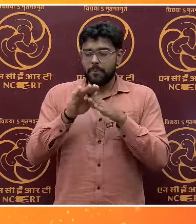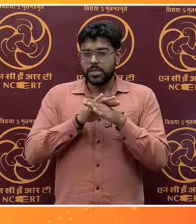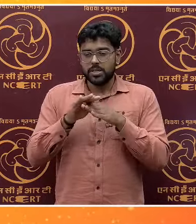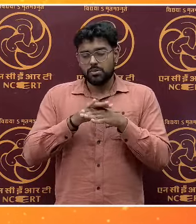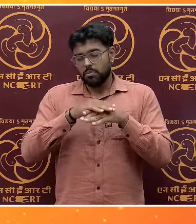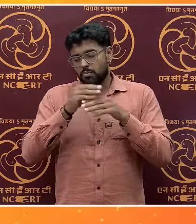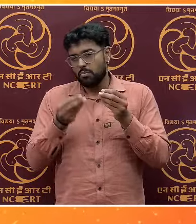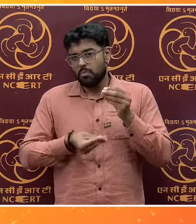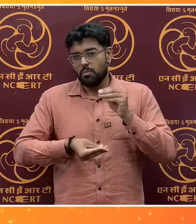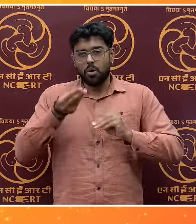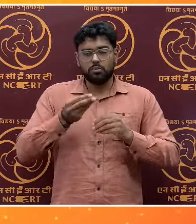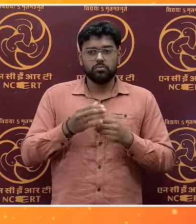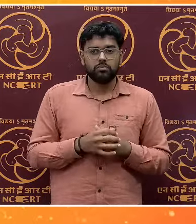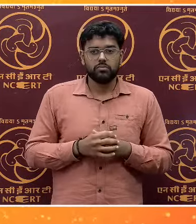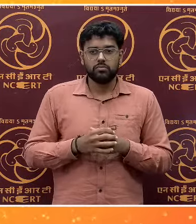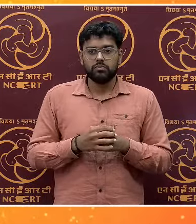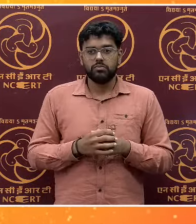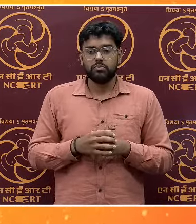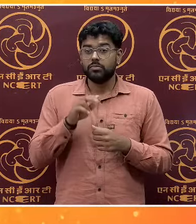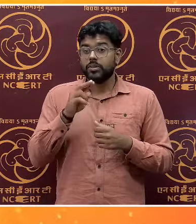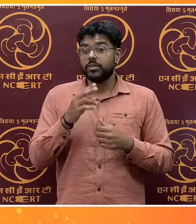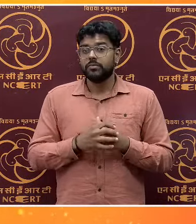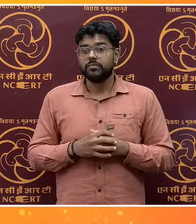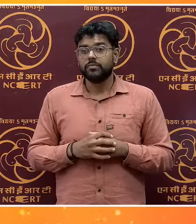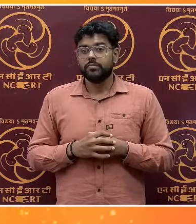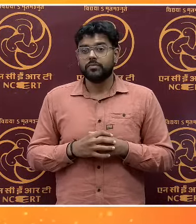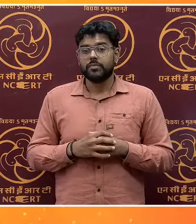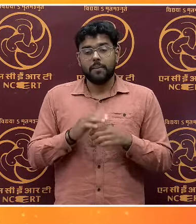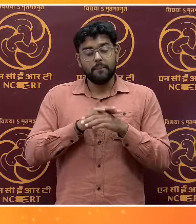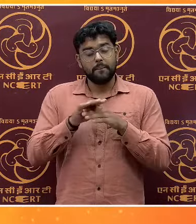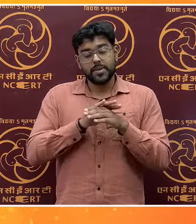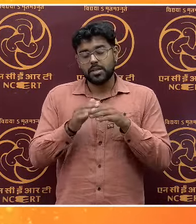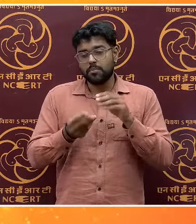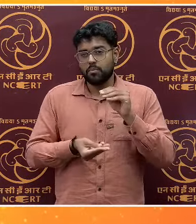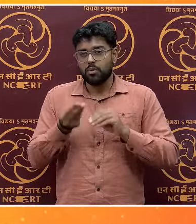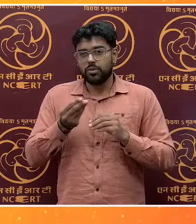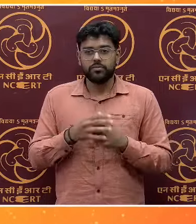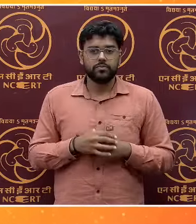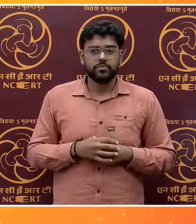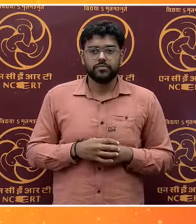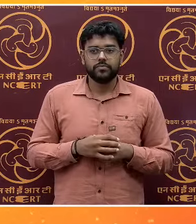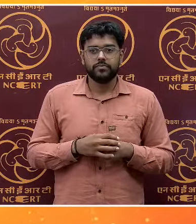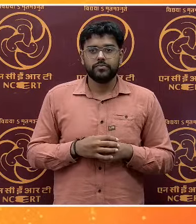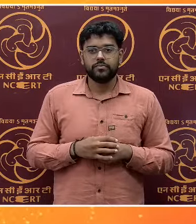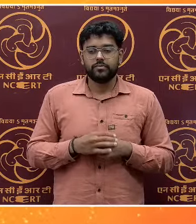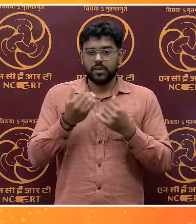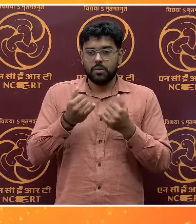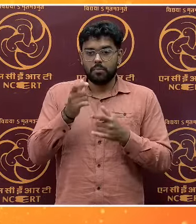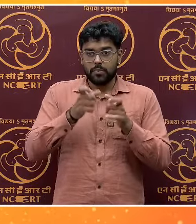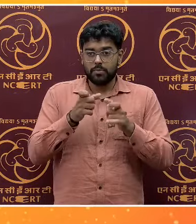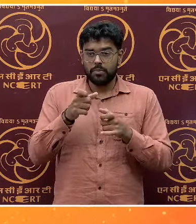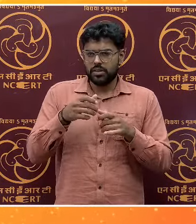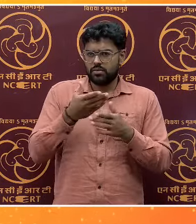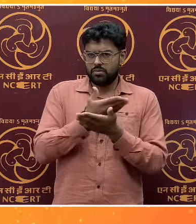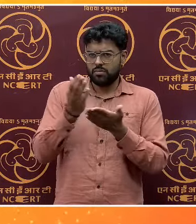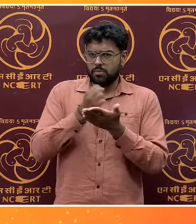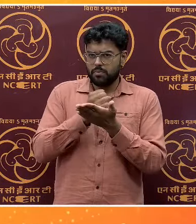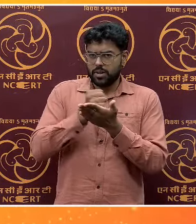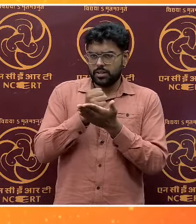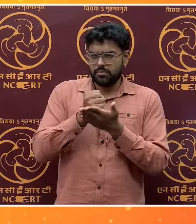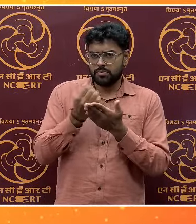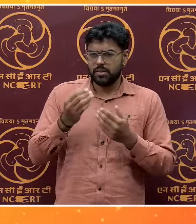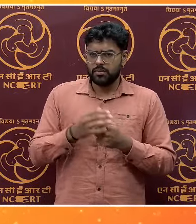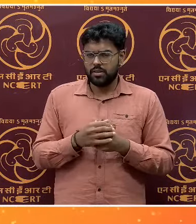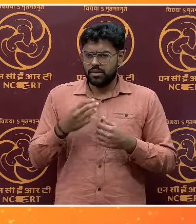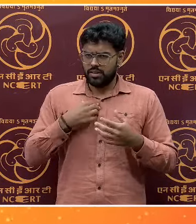work hand in hand. Is it means be very busy. So it's now our So we learners. can do this practice also. Let's try